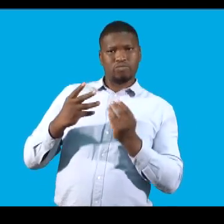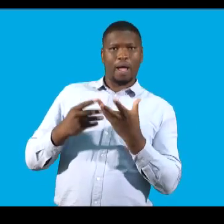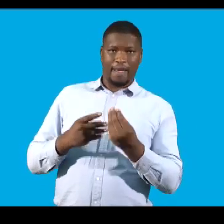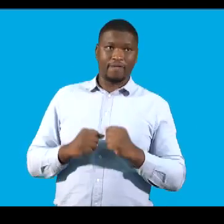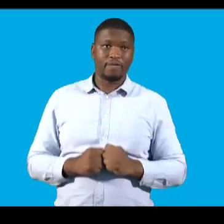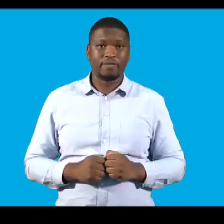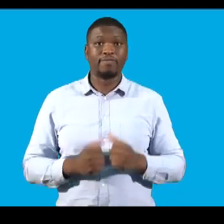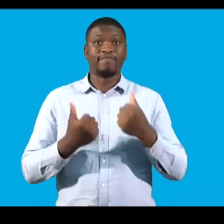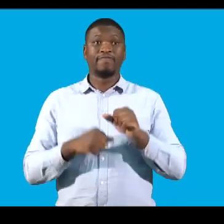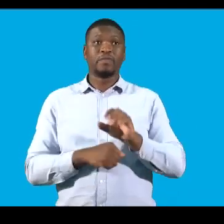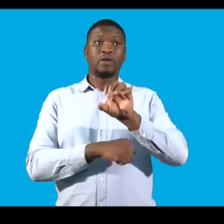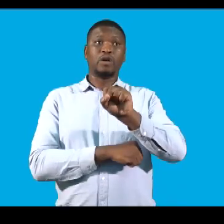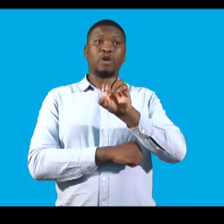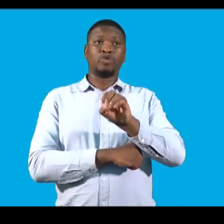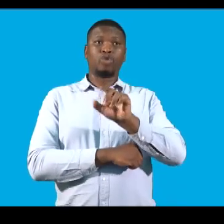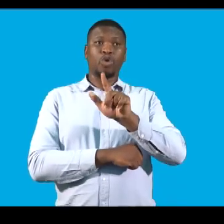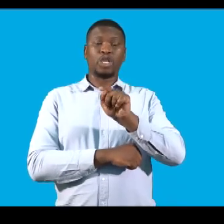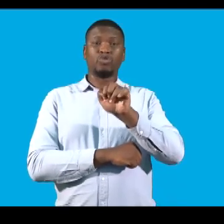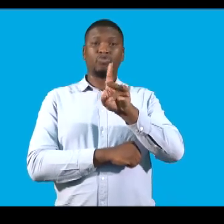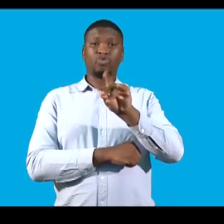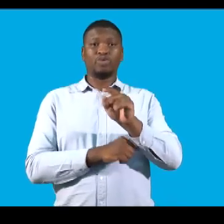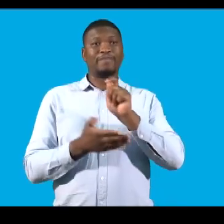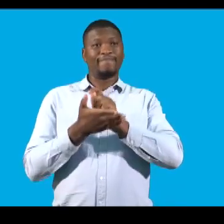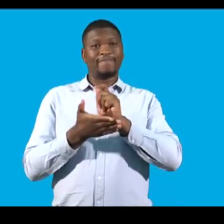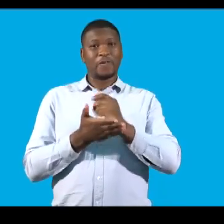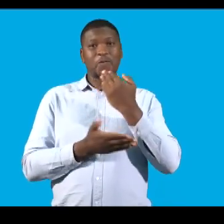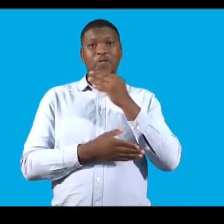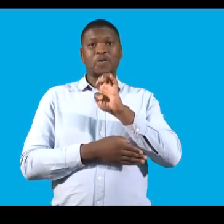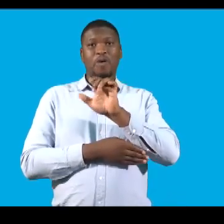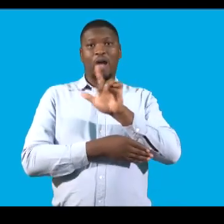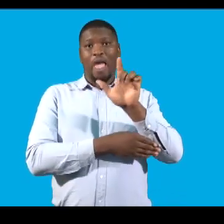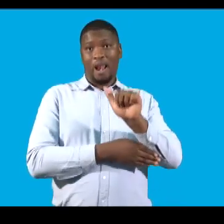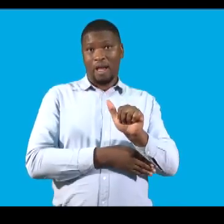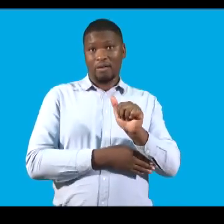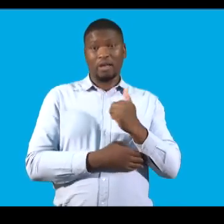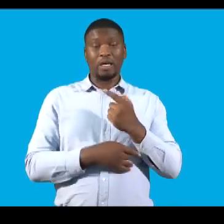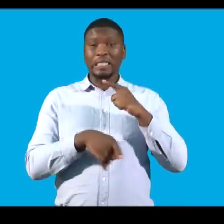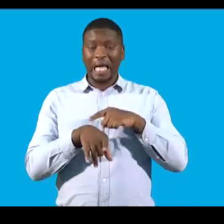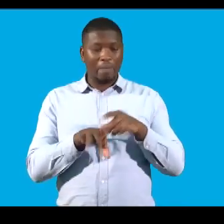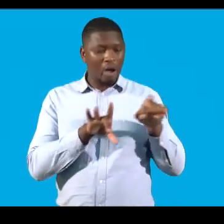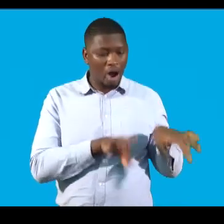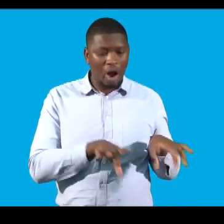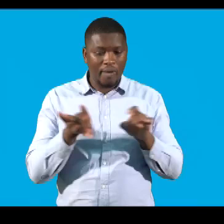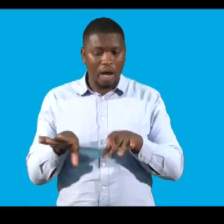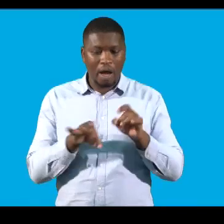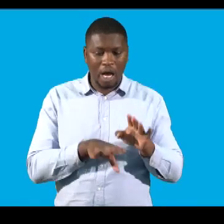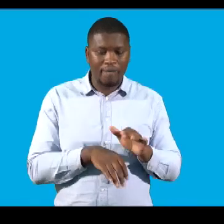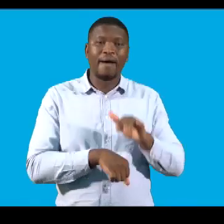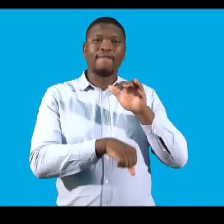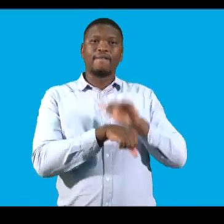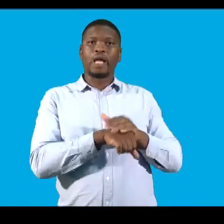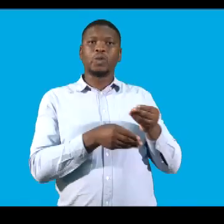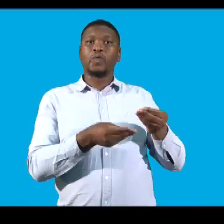lines. Solitude by Ella Wheeler Wilcox. When times are tough, friends are few. That is what the